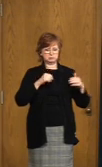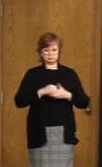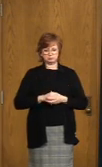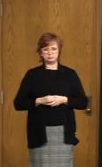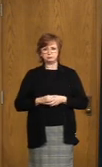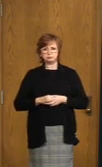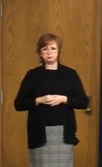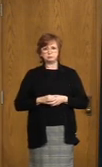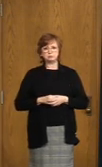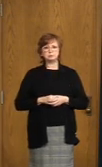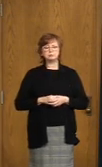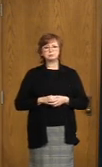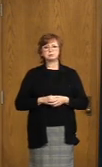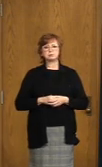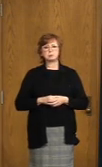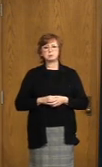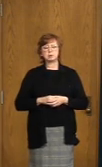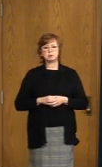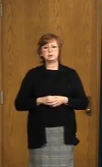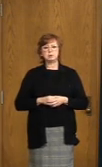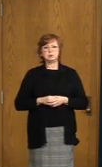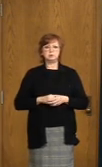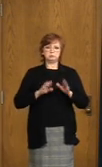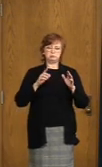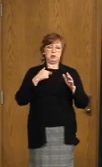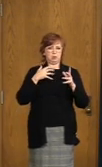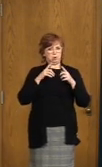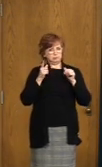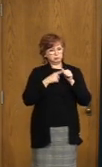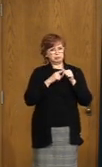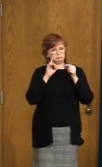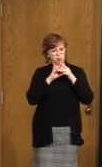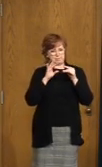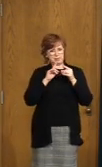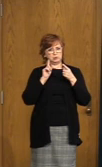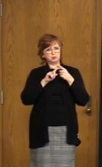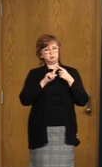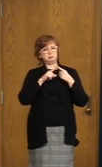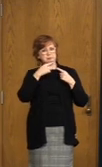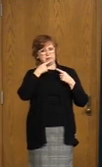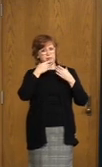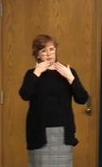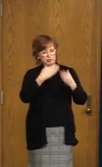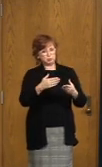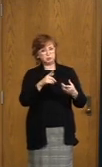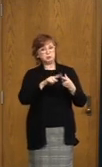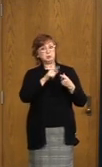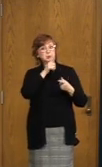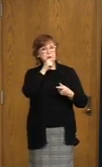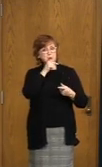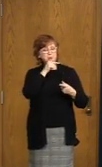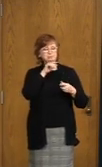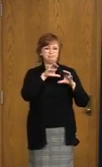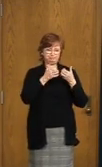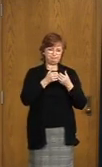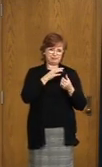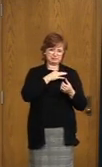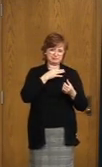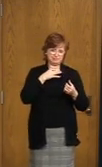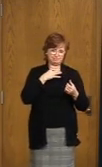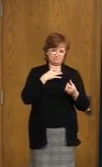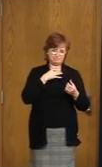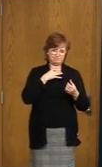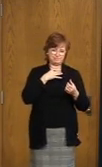by with a note of appreciation to all of those frontline staff, of all of those